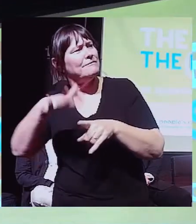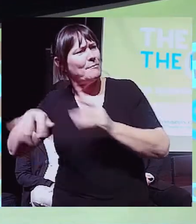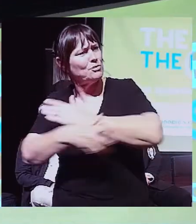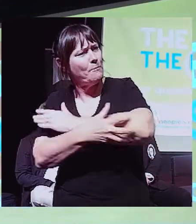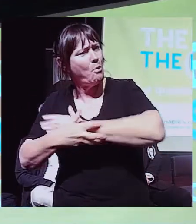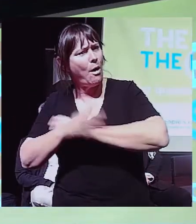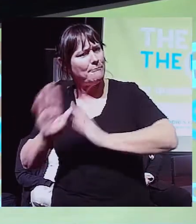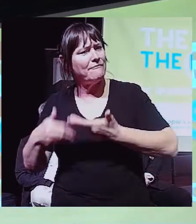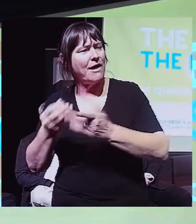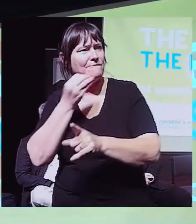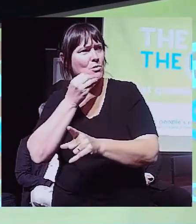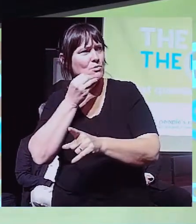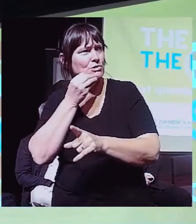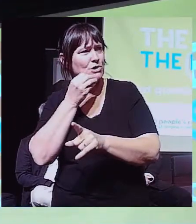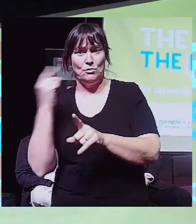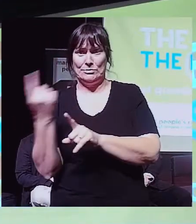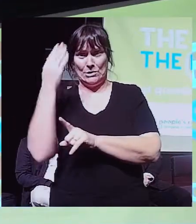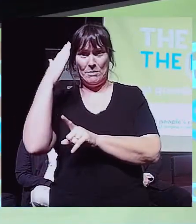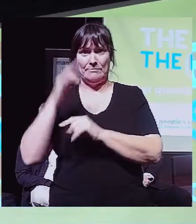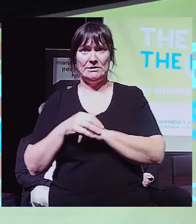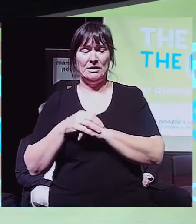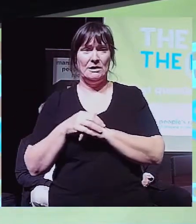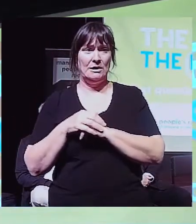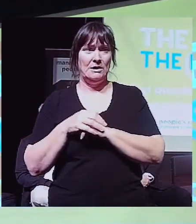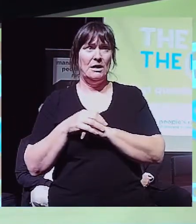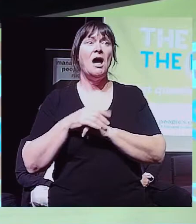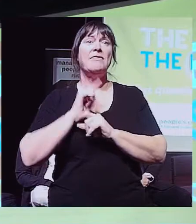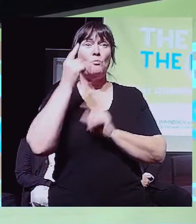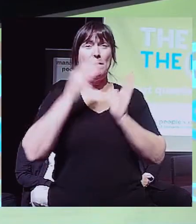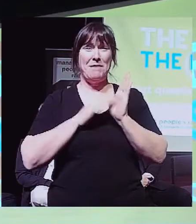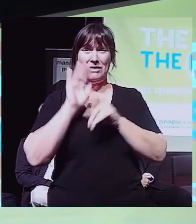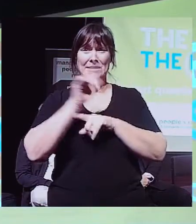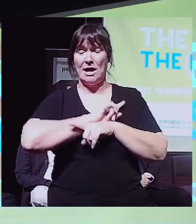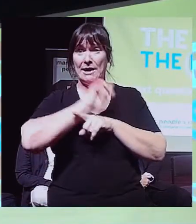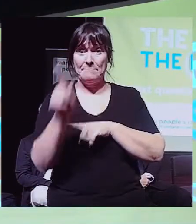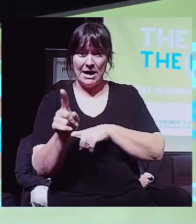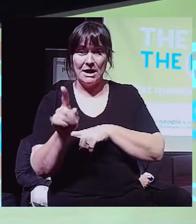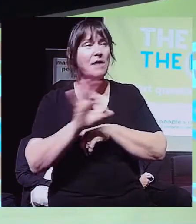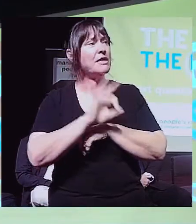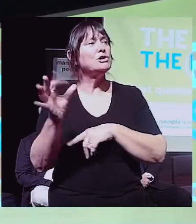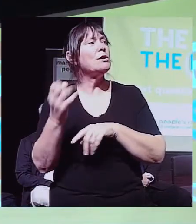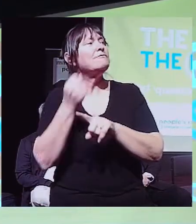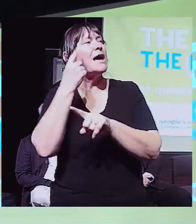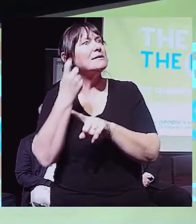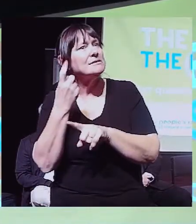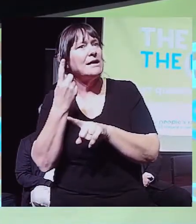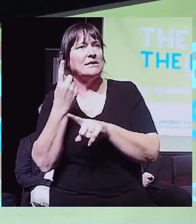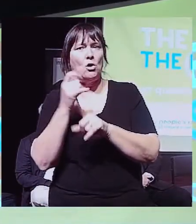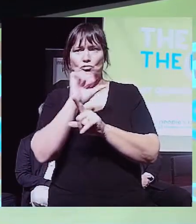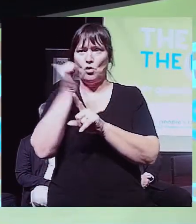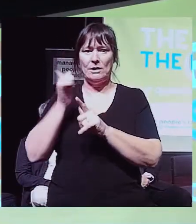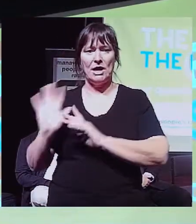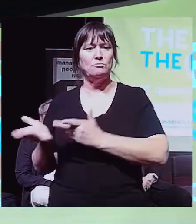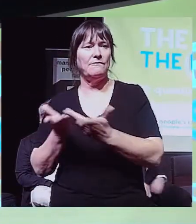basic foods into single mothers, and I come back a month later and they're sitting there because they do not have the understanding or the knowledge of how to provide a balanced feed for their